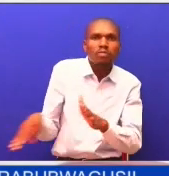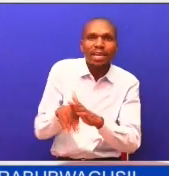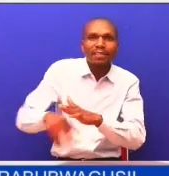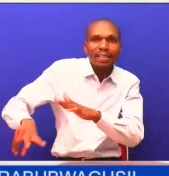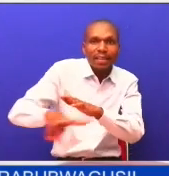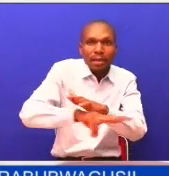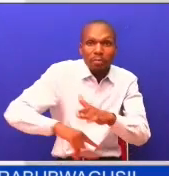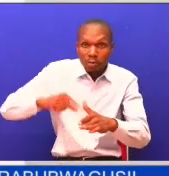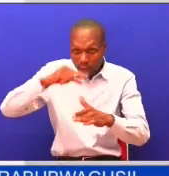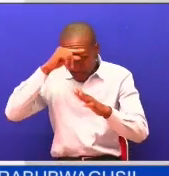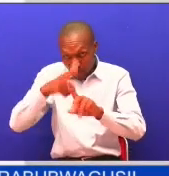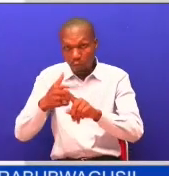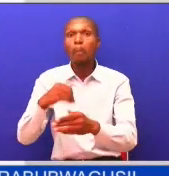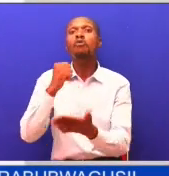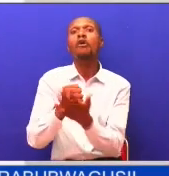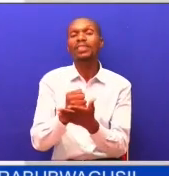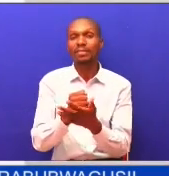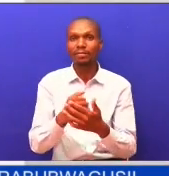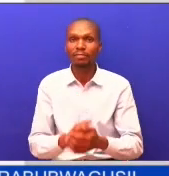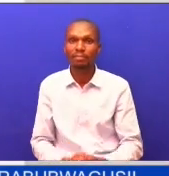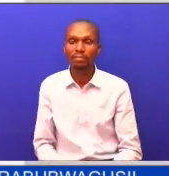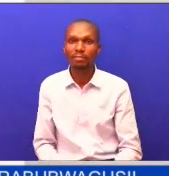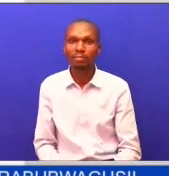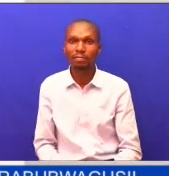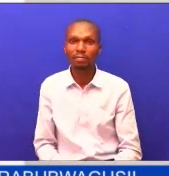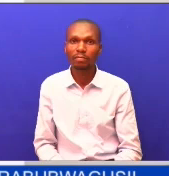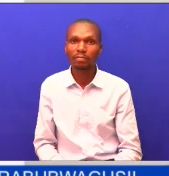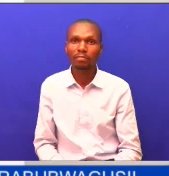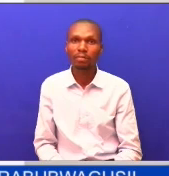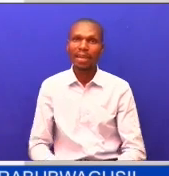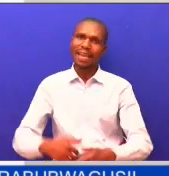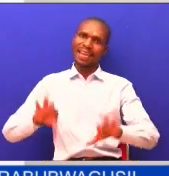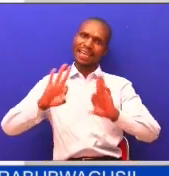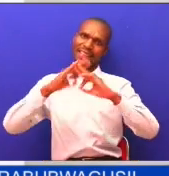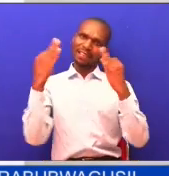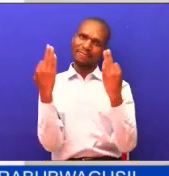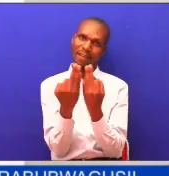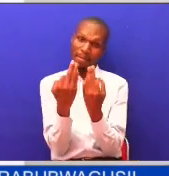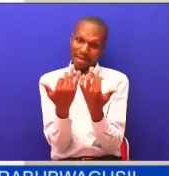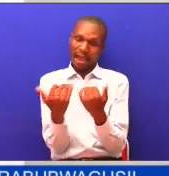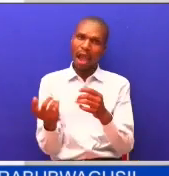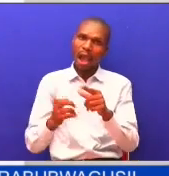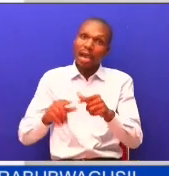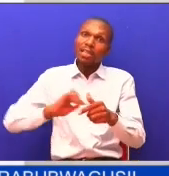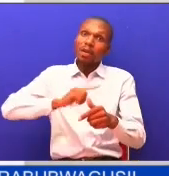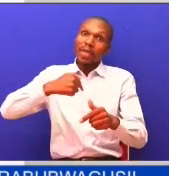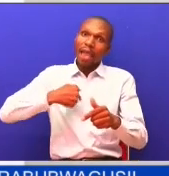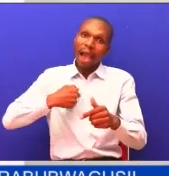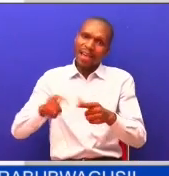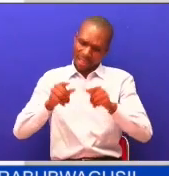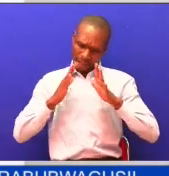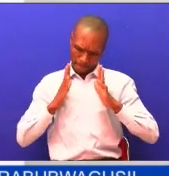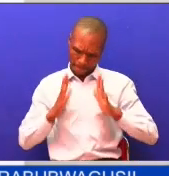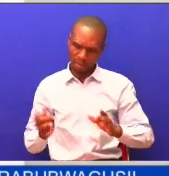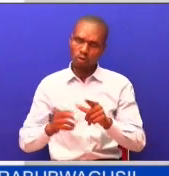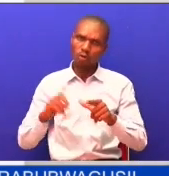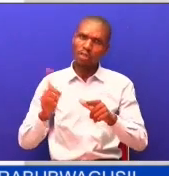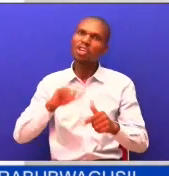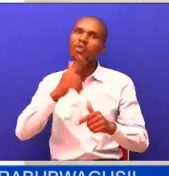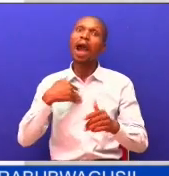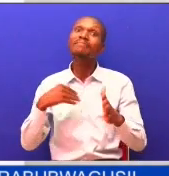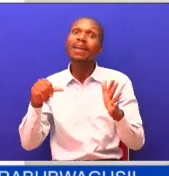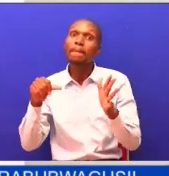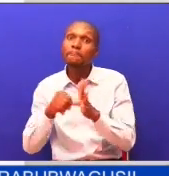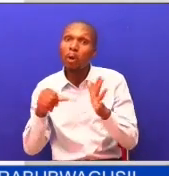Dr. Monda. And I am coming from a background, honorable speaker, that we are the person in question who is